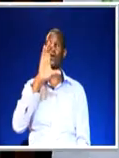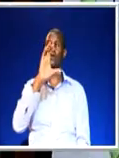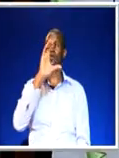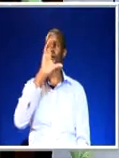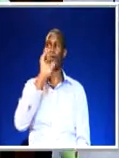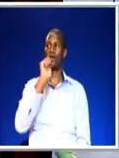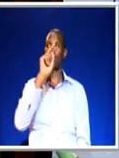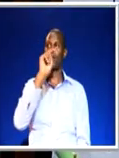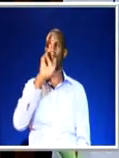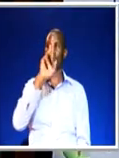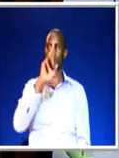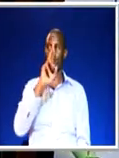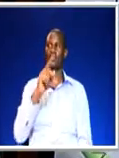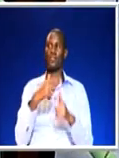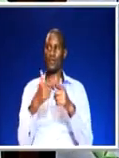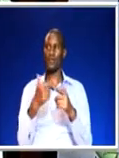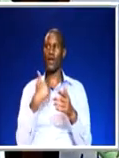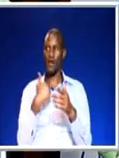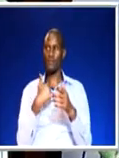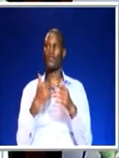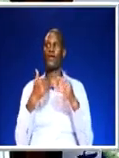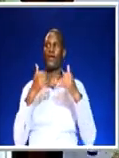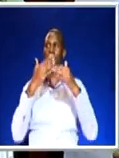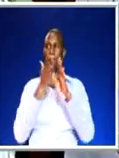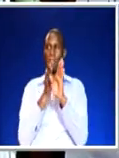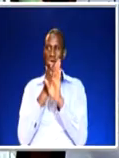Then we have the main line, equator,